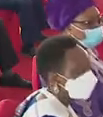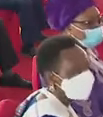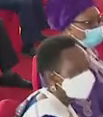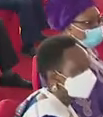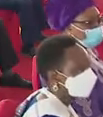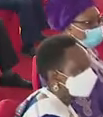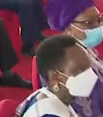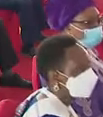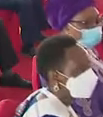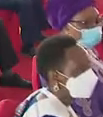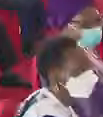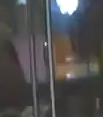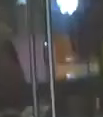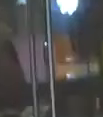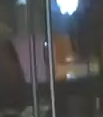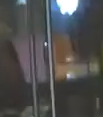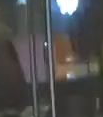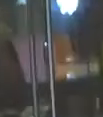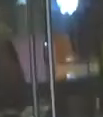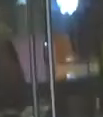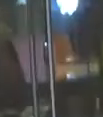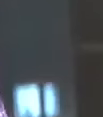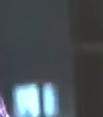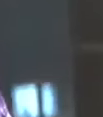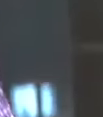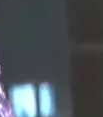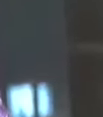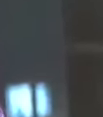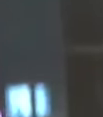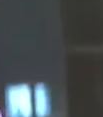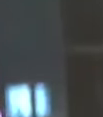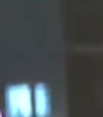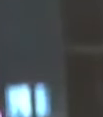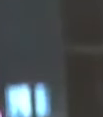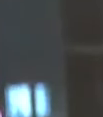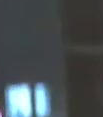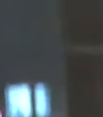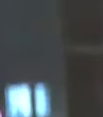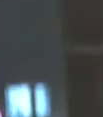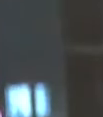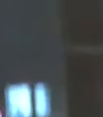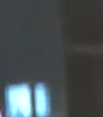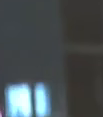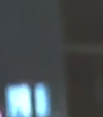Good morning, Honorable Raila. My name is Natalie Zileha. I am happy that you have come.